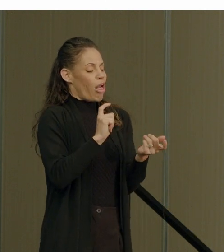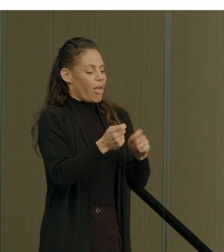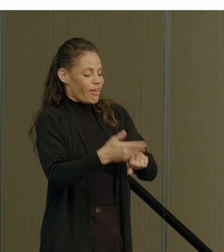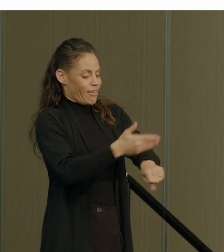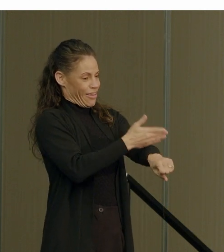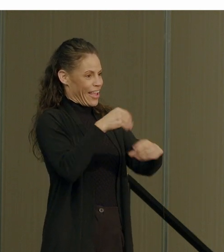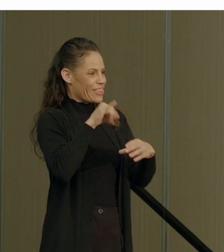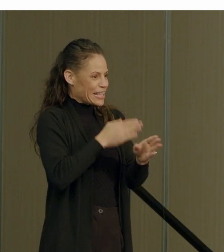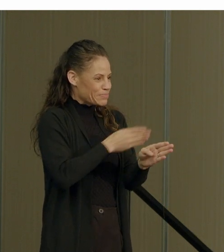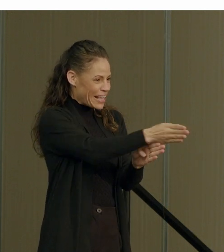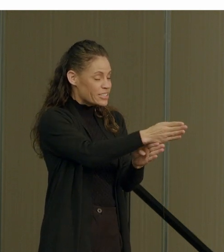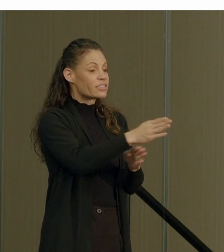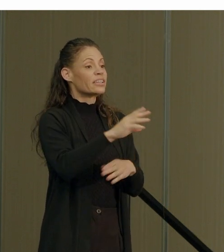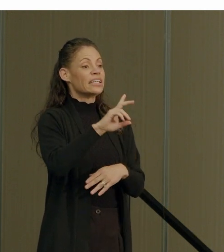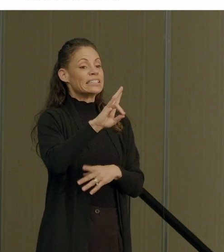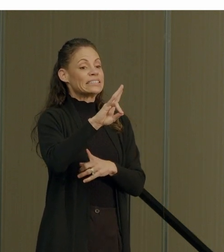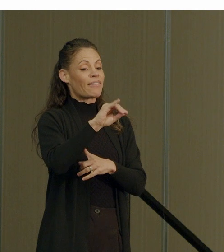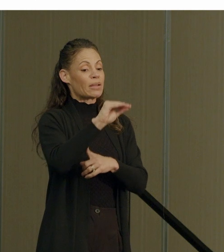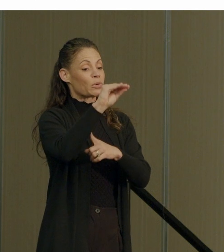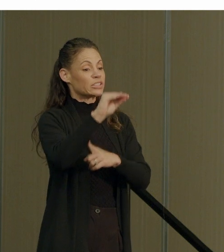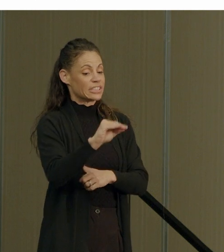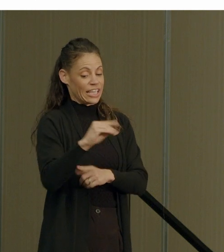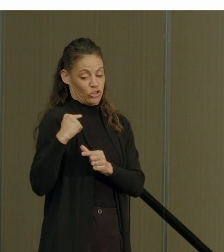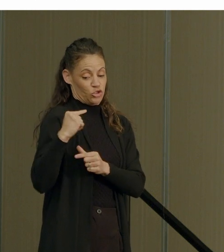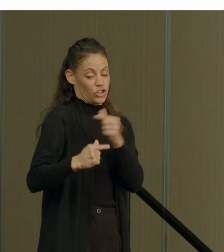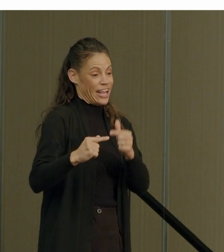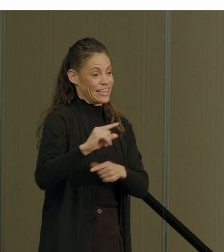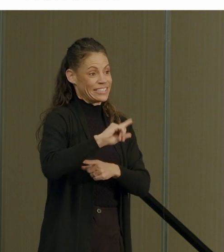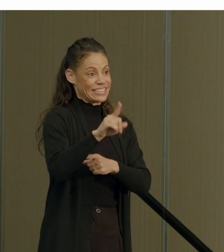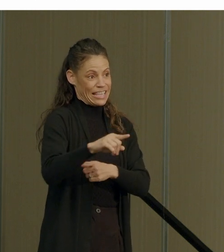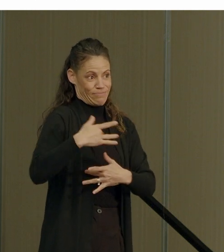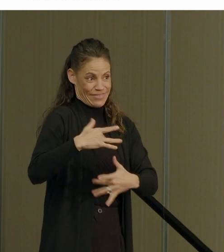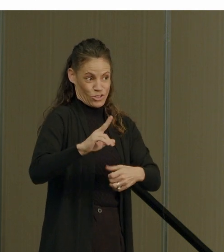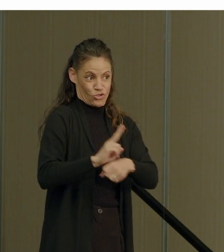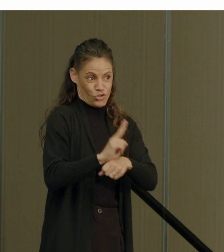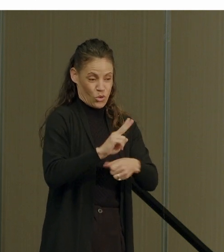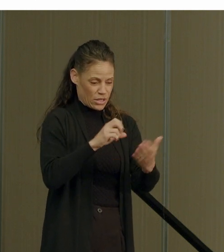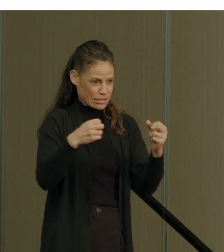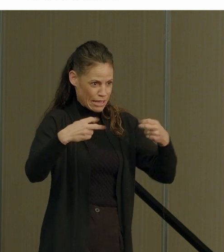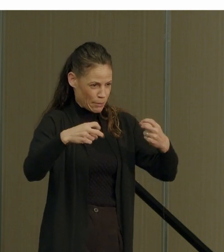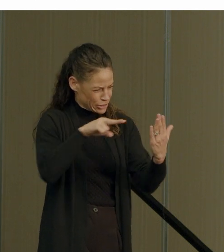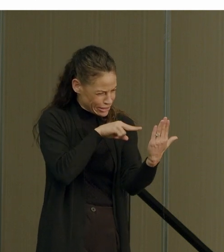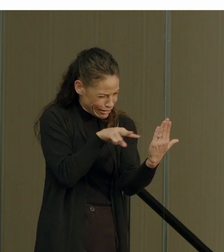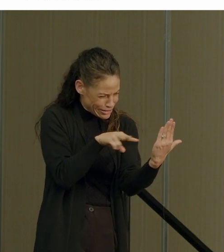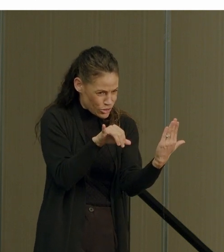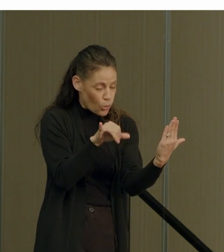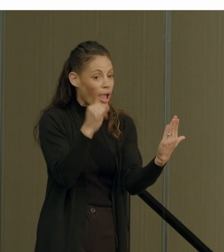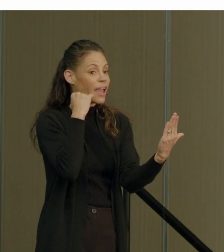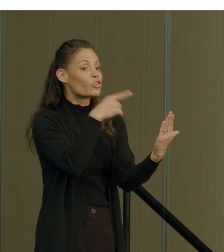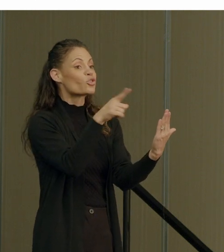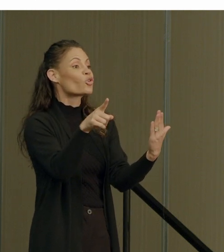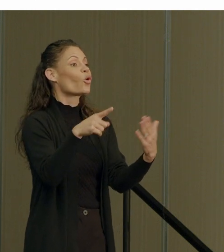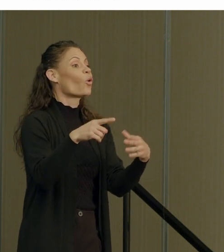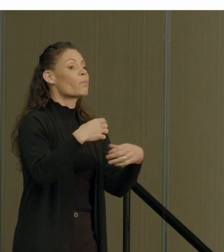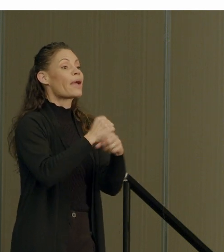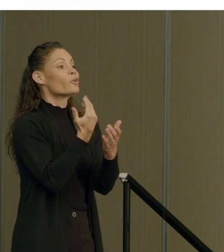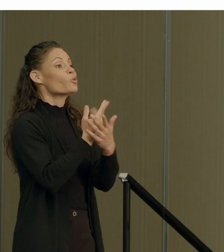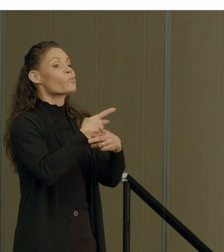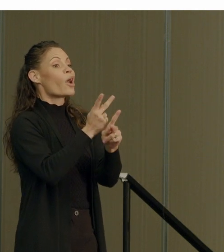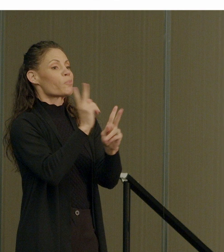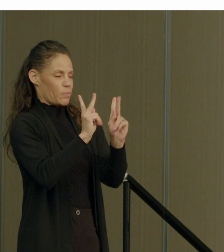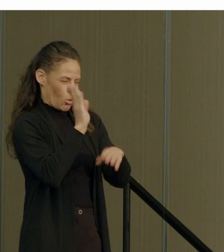that 70% of Gen Z are regularly using captions, so if you're doing something related to captions in your product, a lot of people are going to use